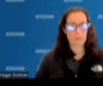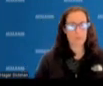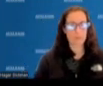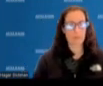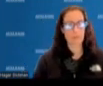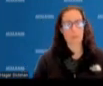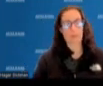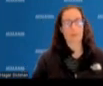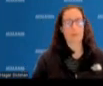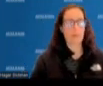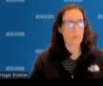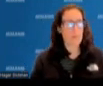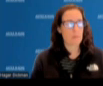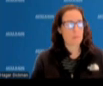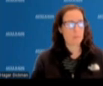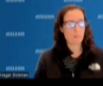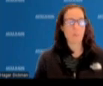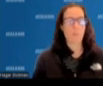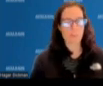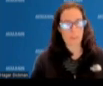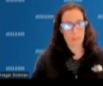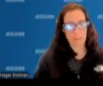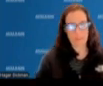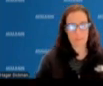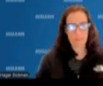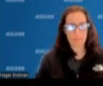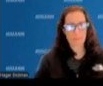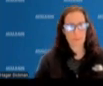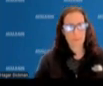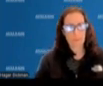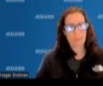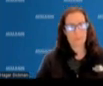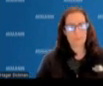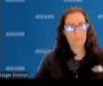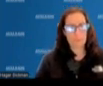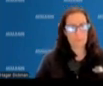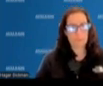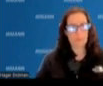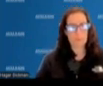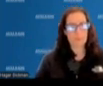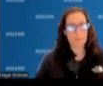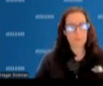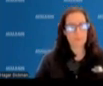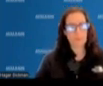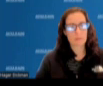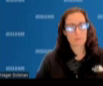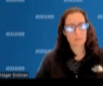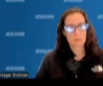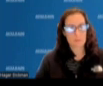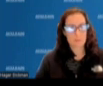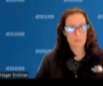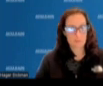Okay, so diving in more to the types of cuts that we are hearing discussed.